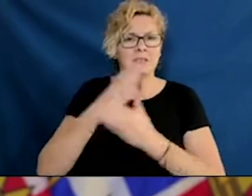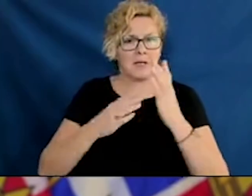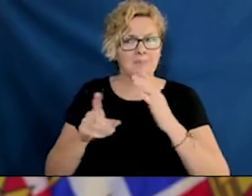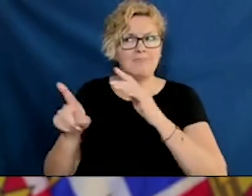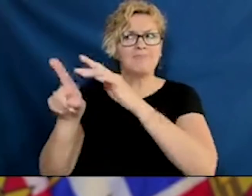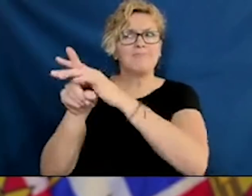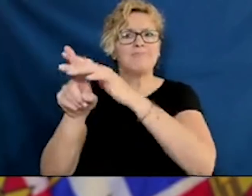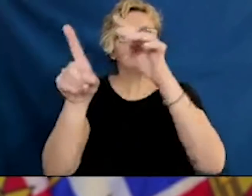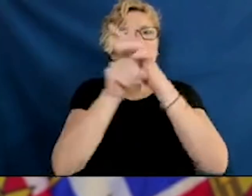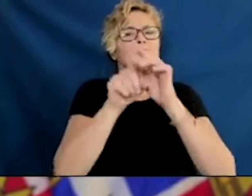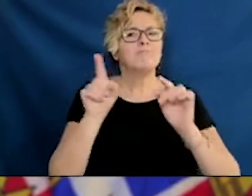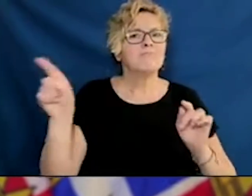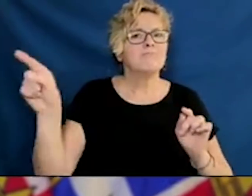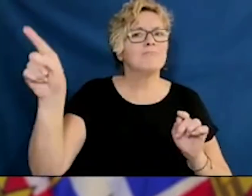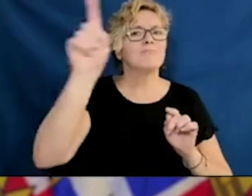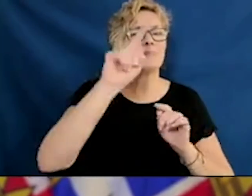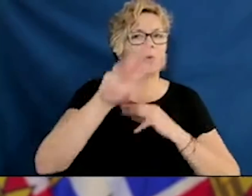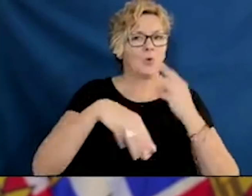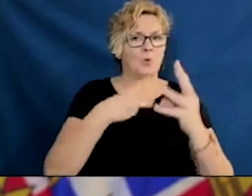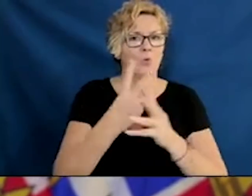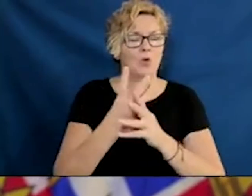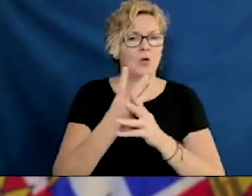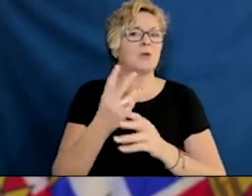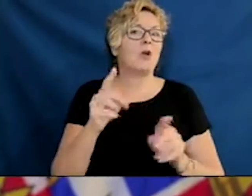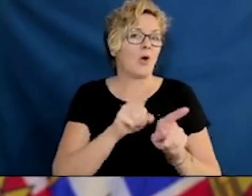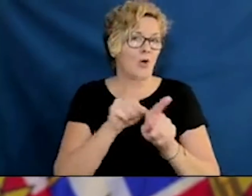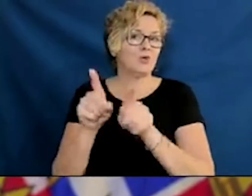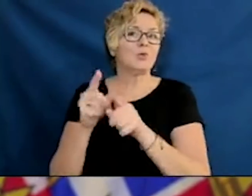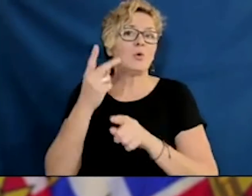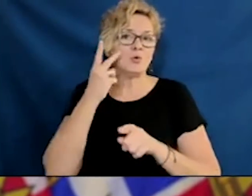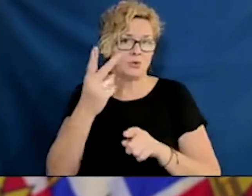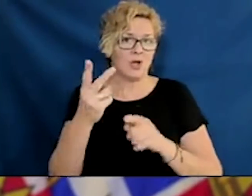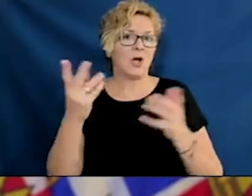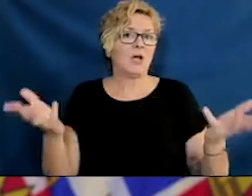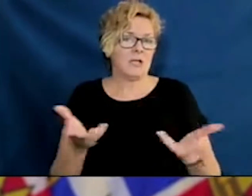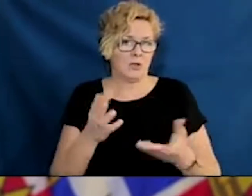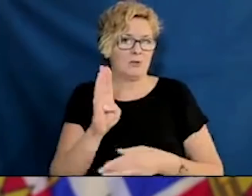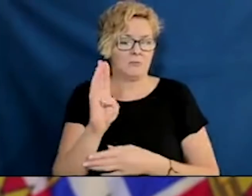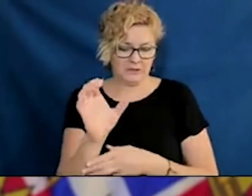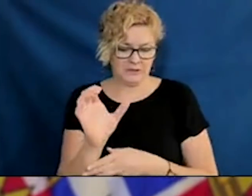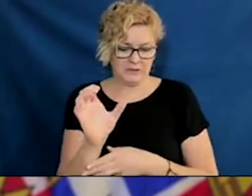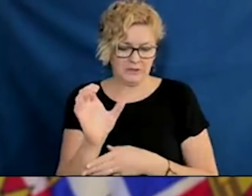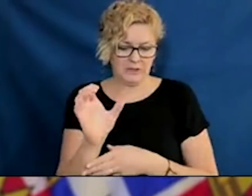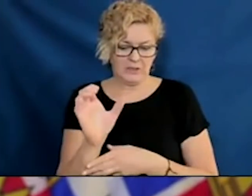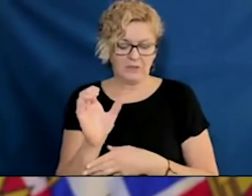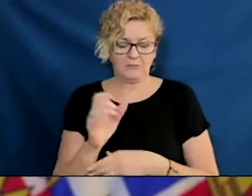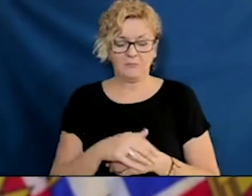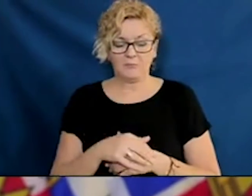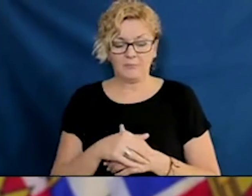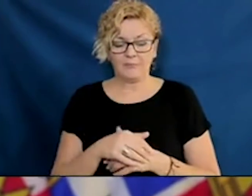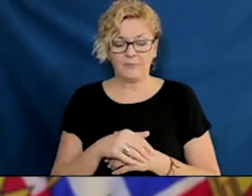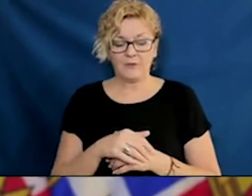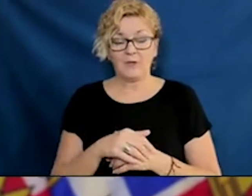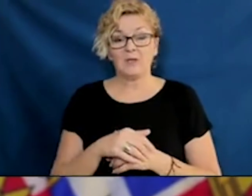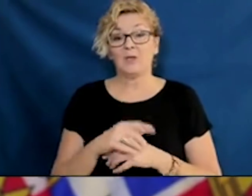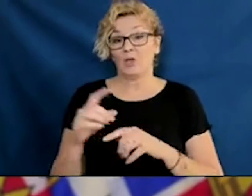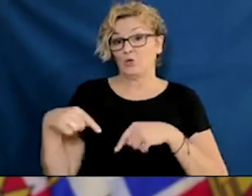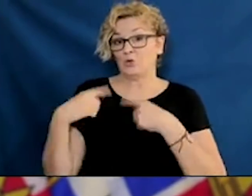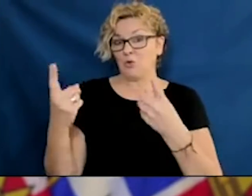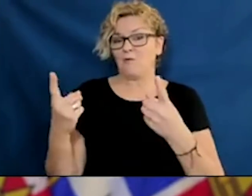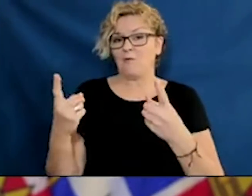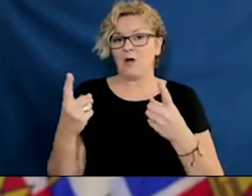Columbia. To date, we have had 18 cases confirmed of a variant of